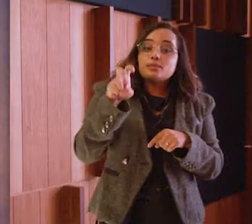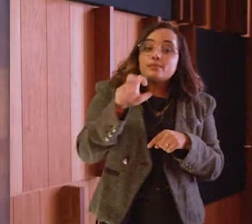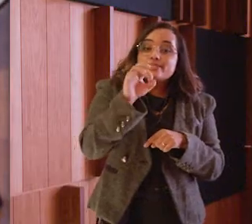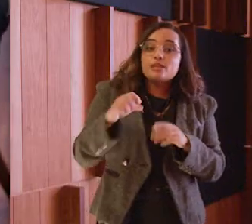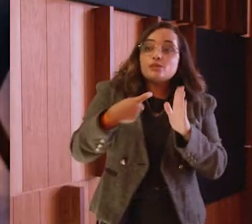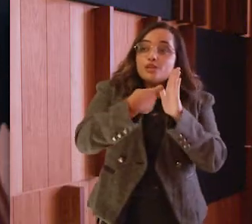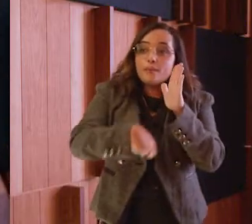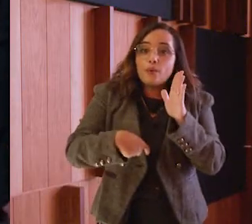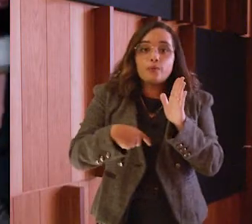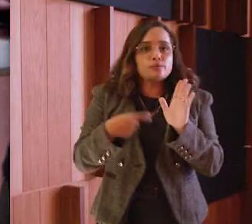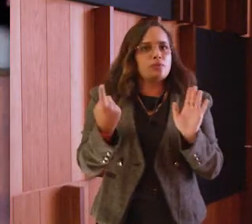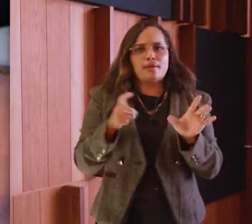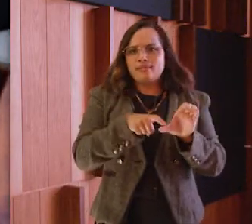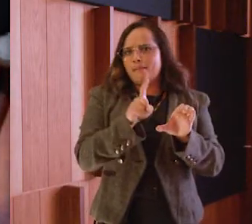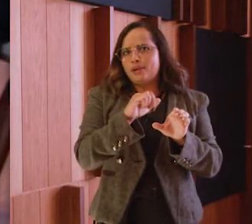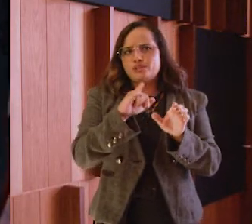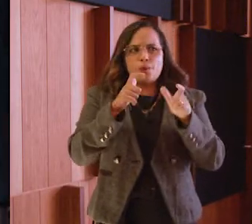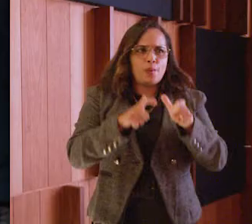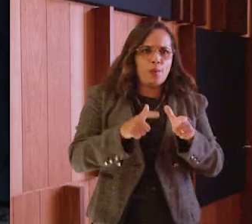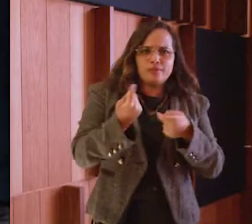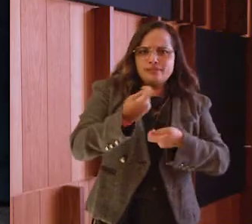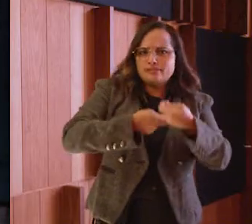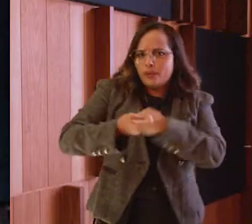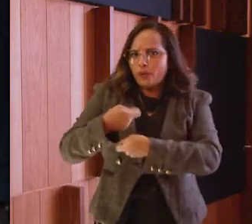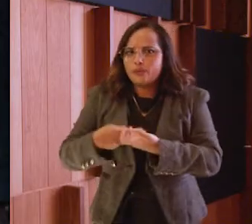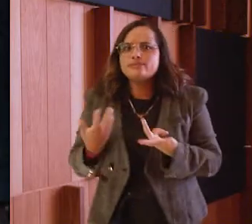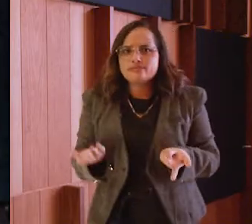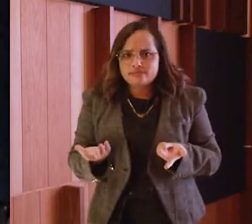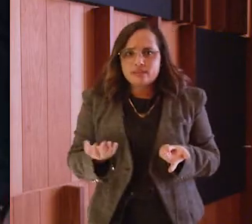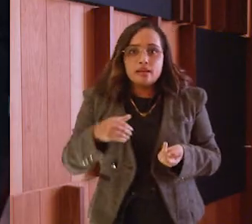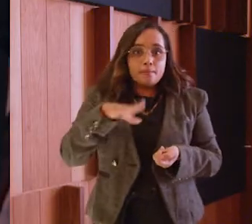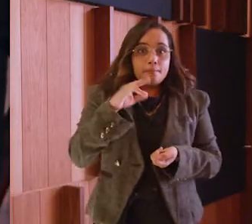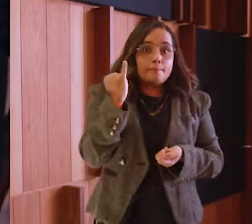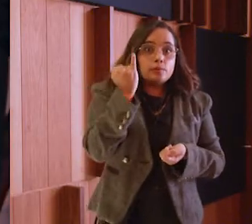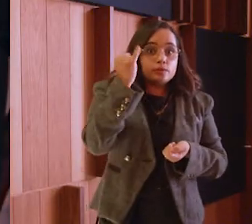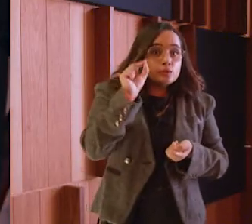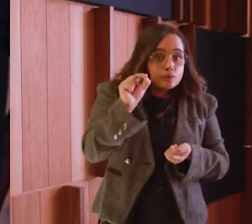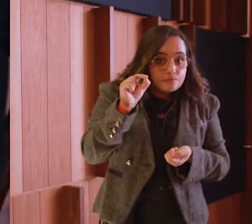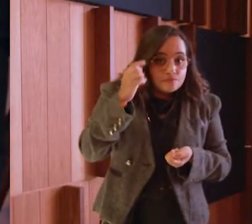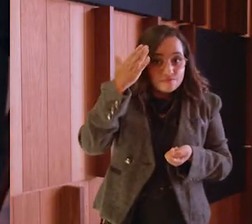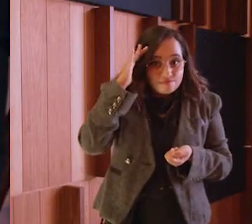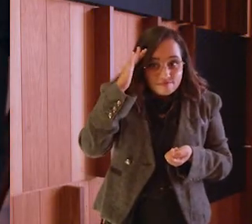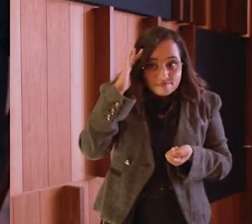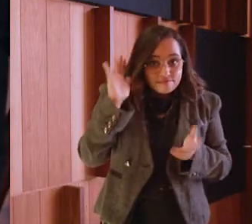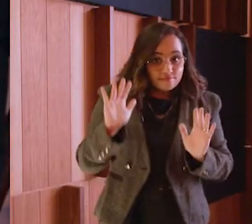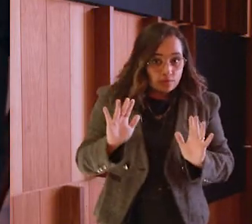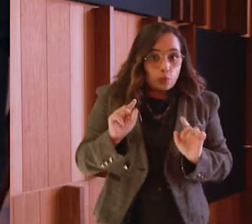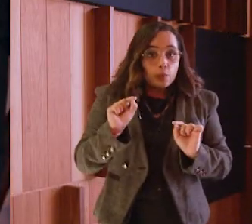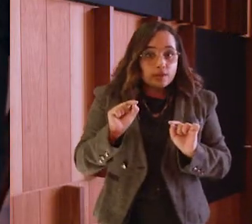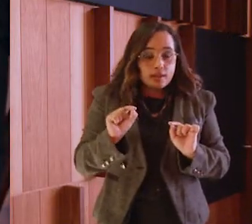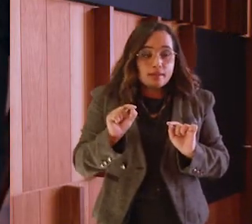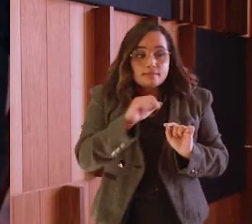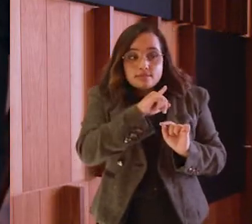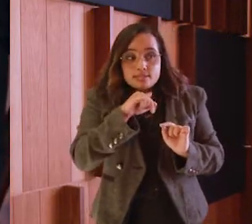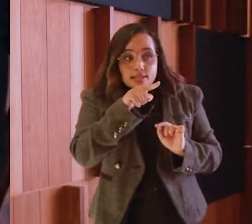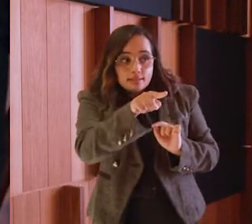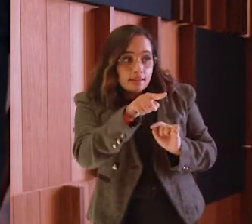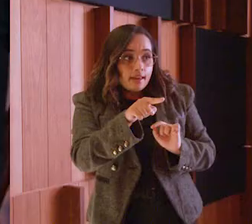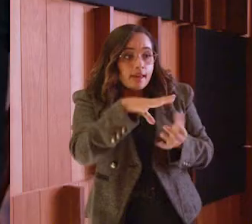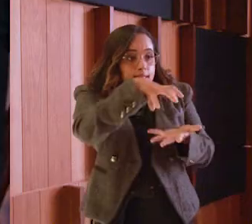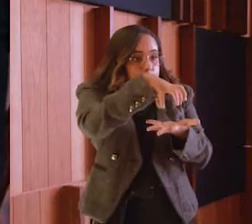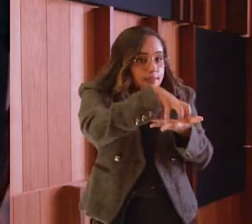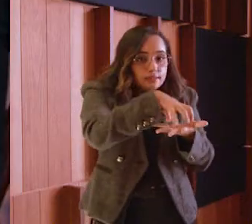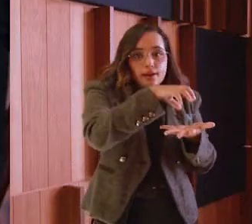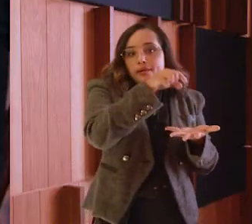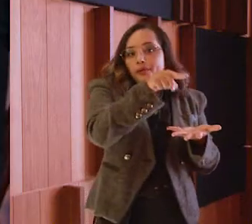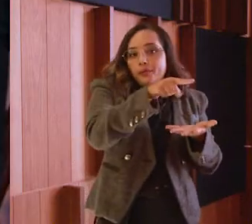to understand that it does not matter whether the parent company of your structure has implemented Pillar 2.